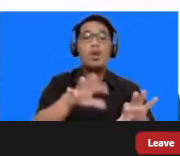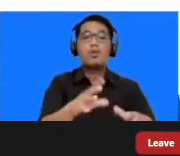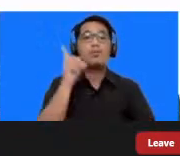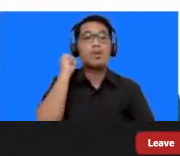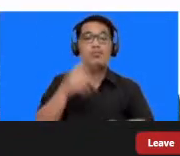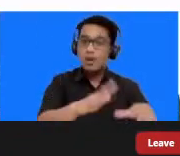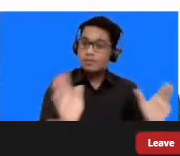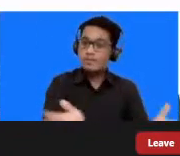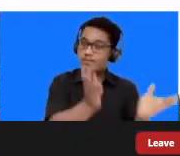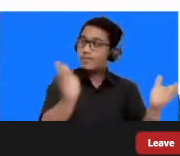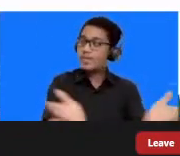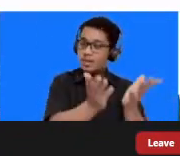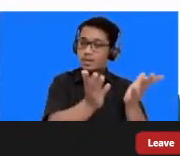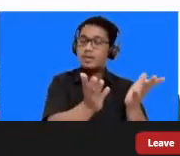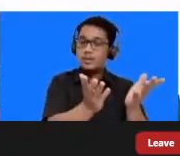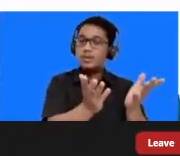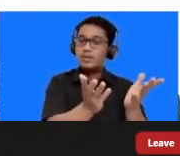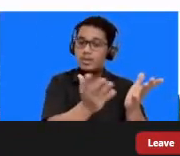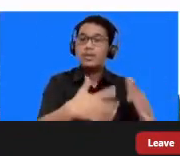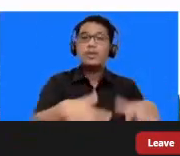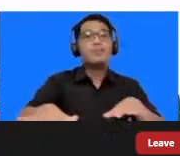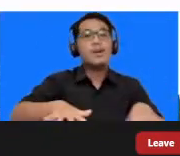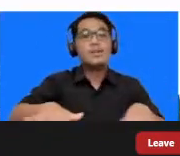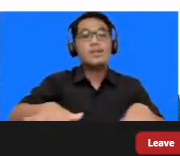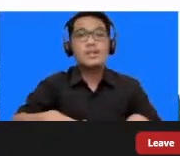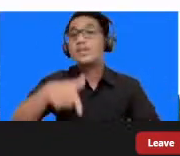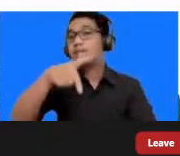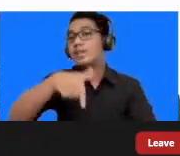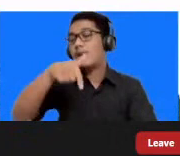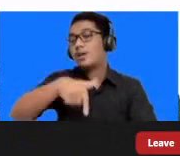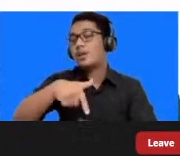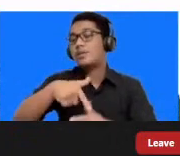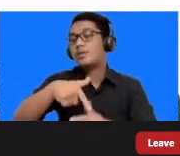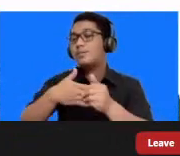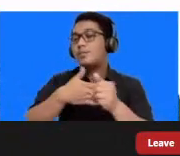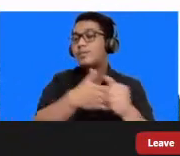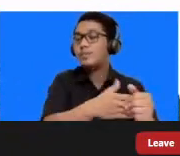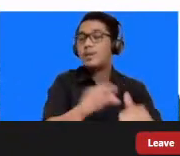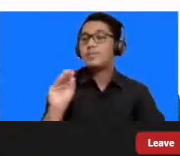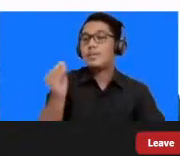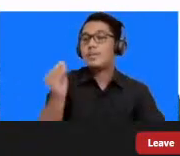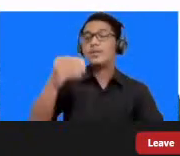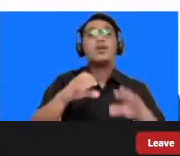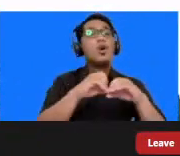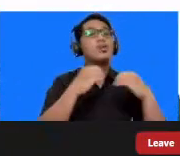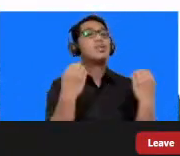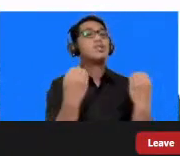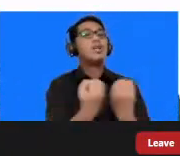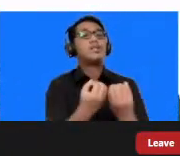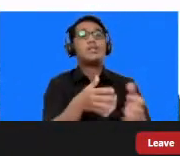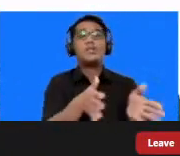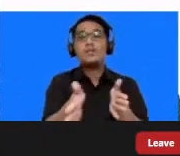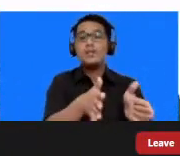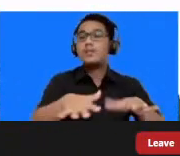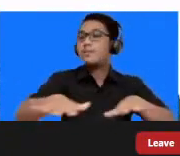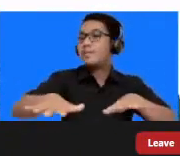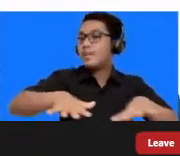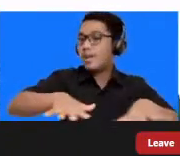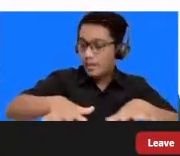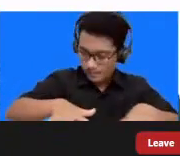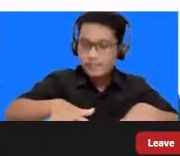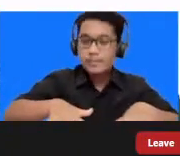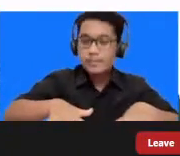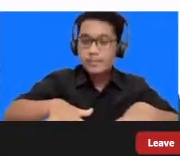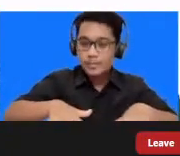led the organization switching from its primary mandate of cyclone response to multi-hazard intervention and dealing with climate change-induced